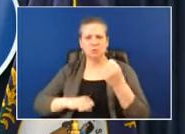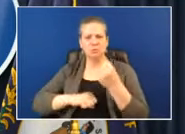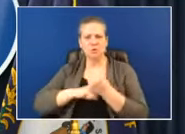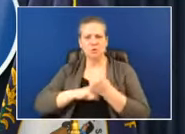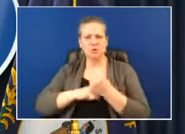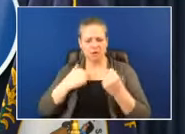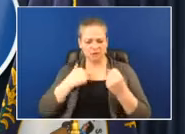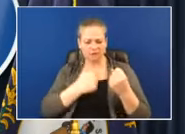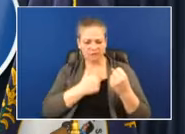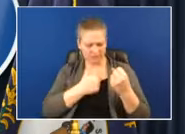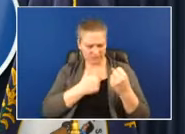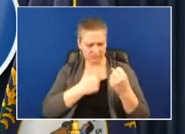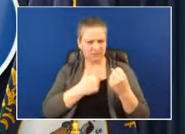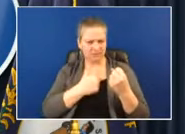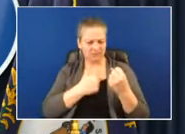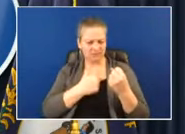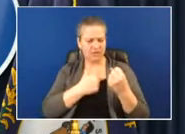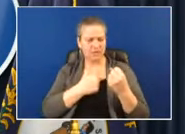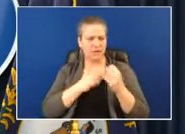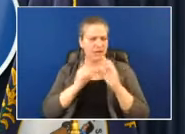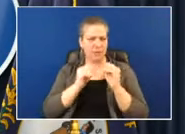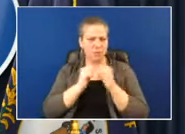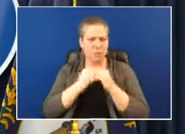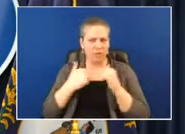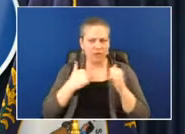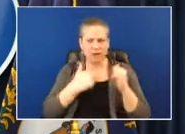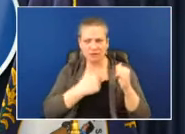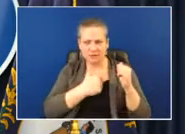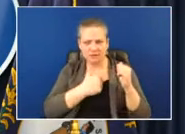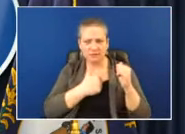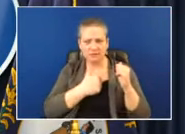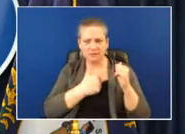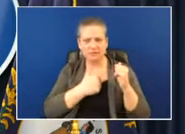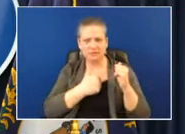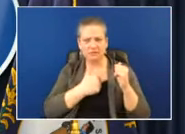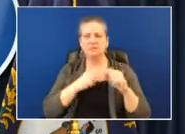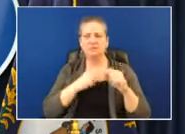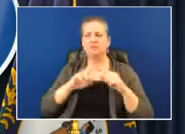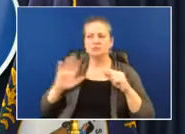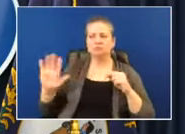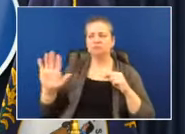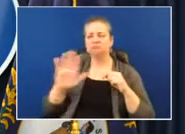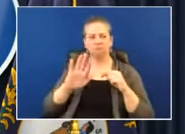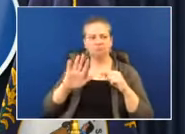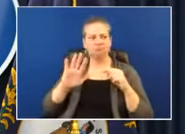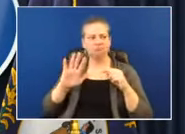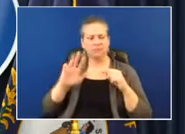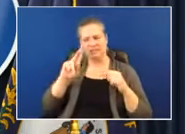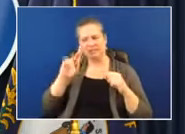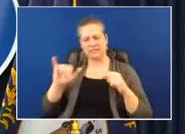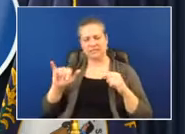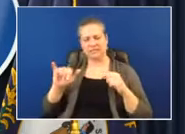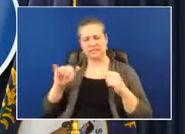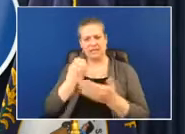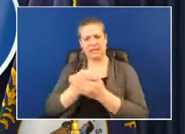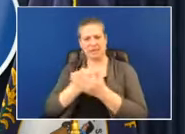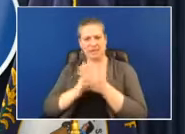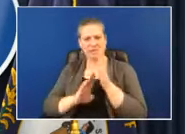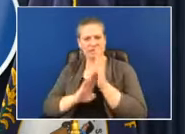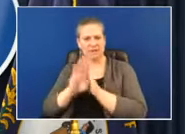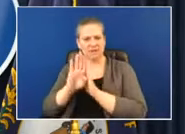your administration, certainly to the Kentucky Economic Development Finance